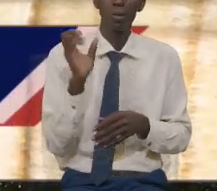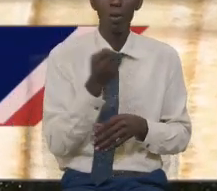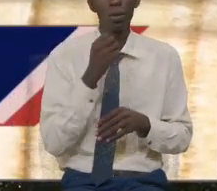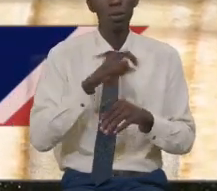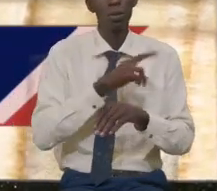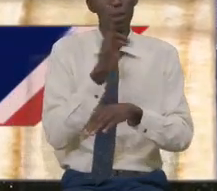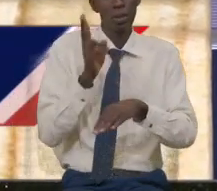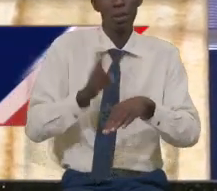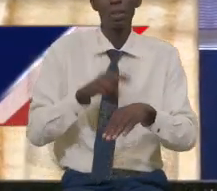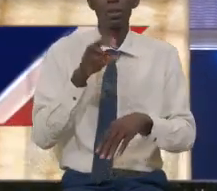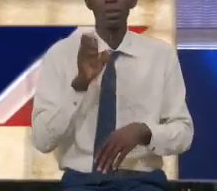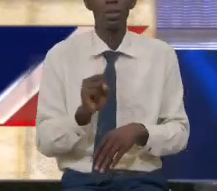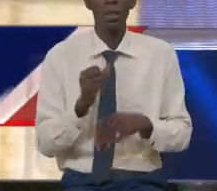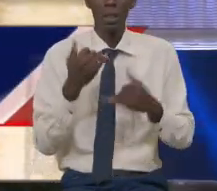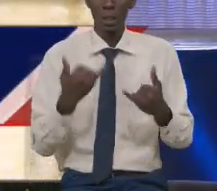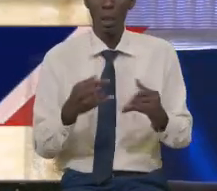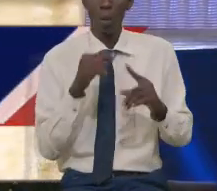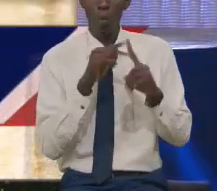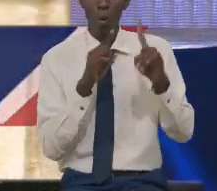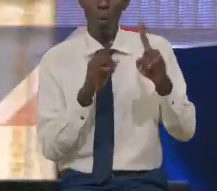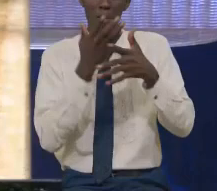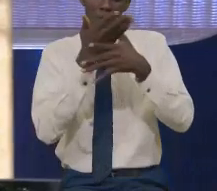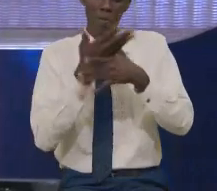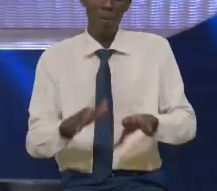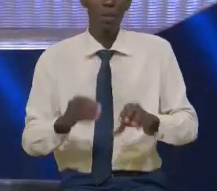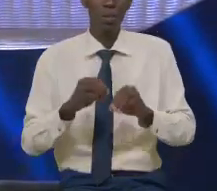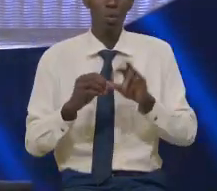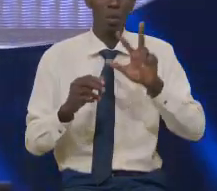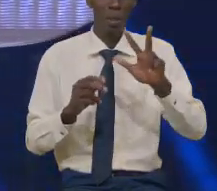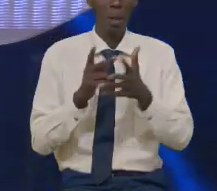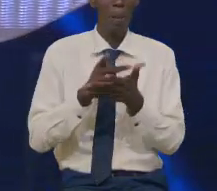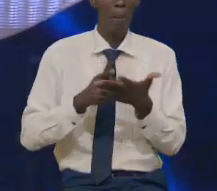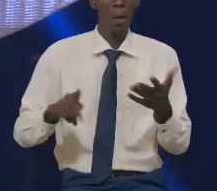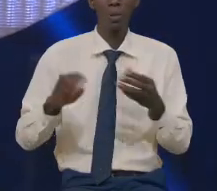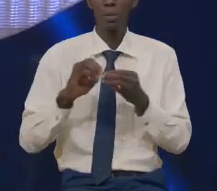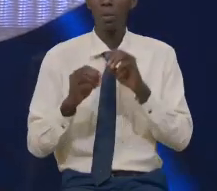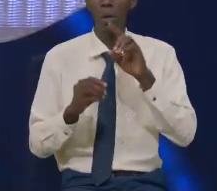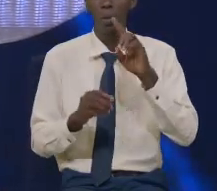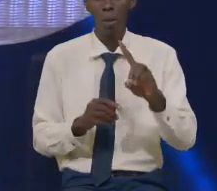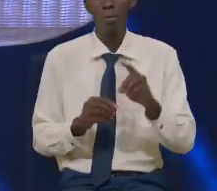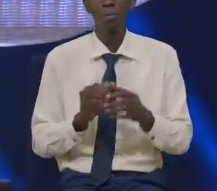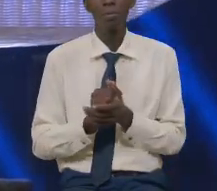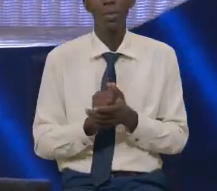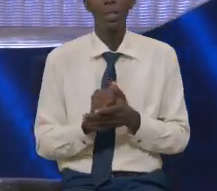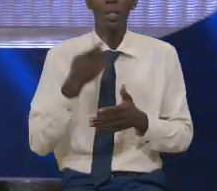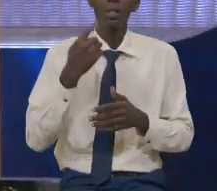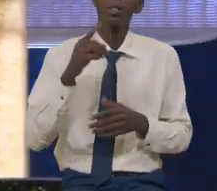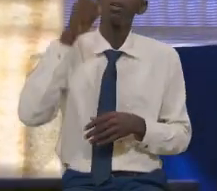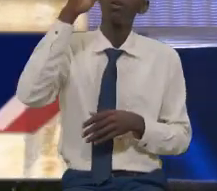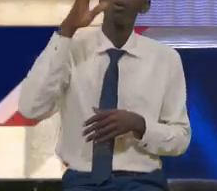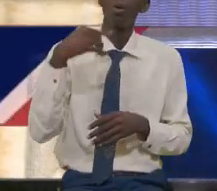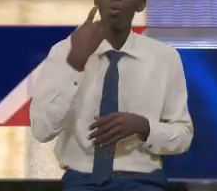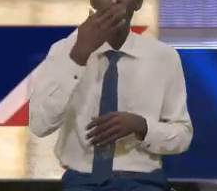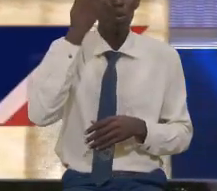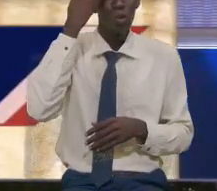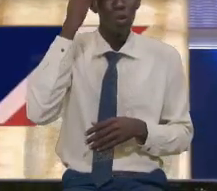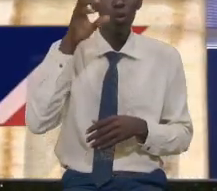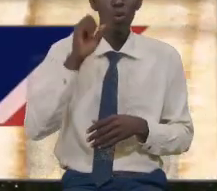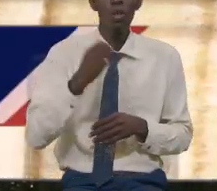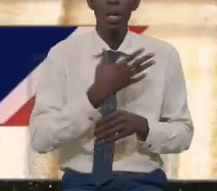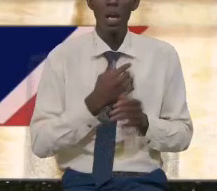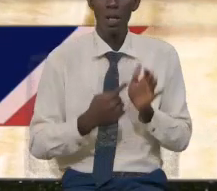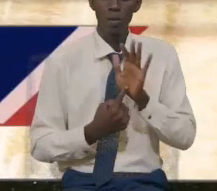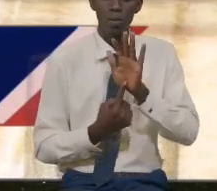We divide that to three parts. Look at number one here, is the God who knows and